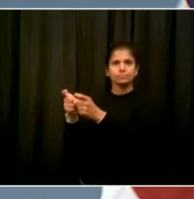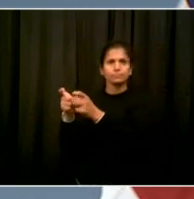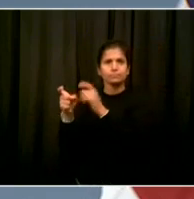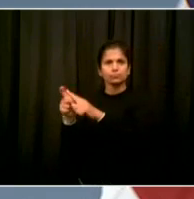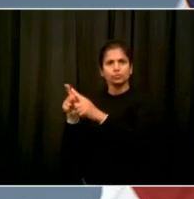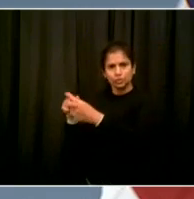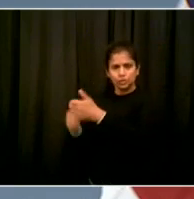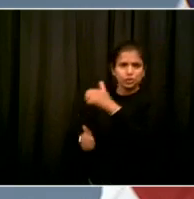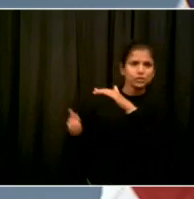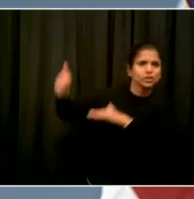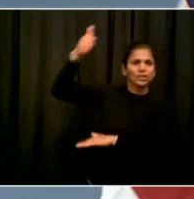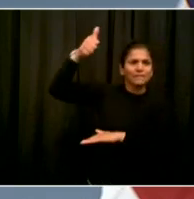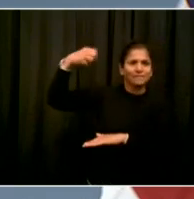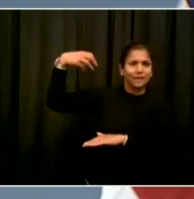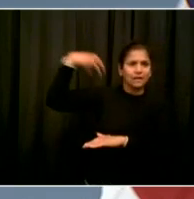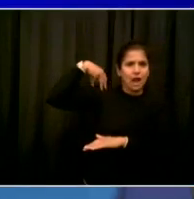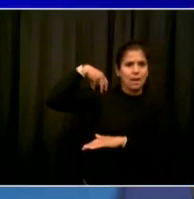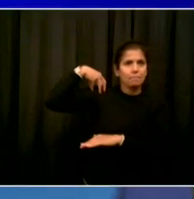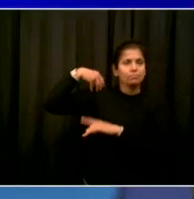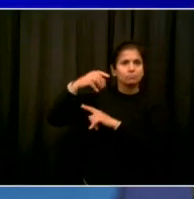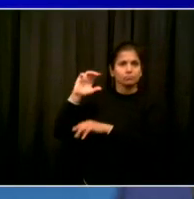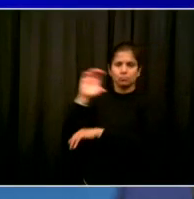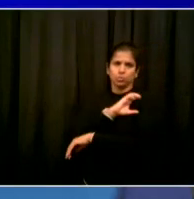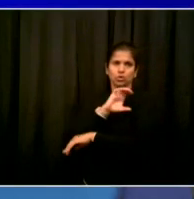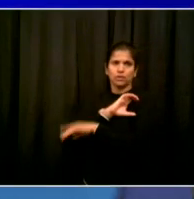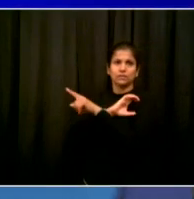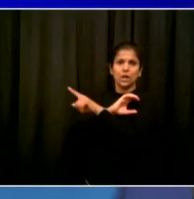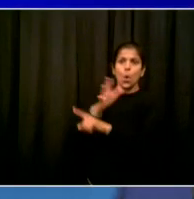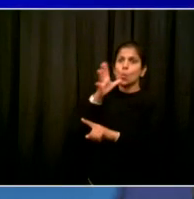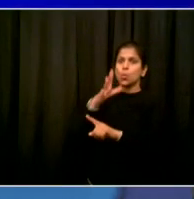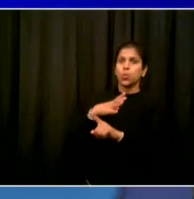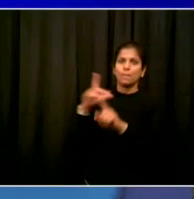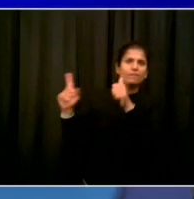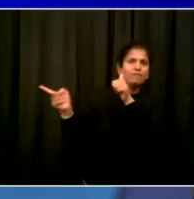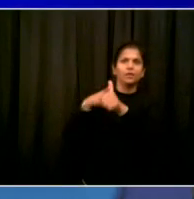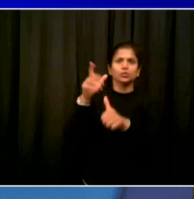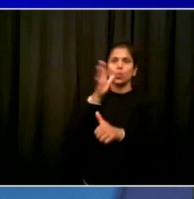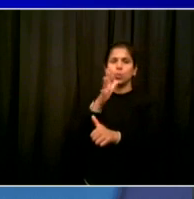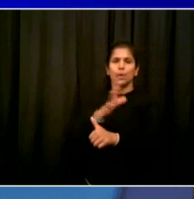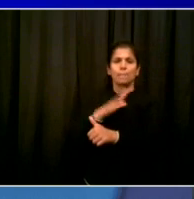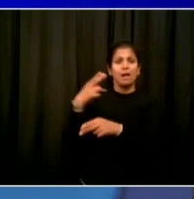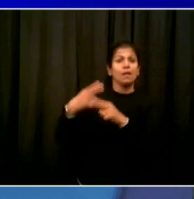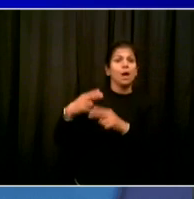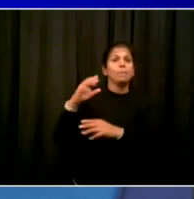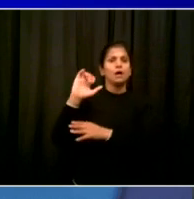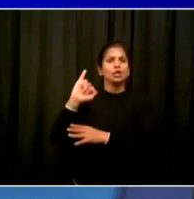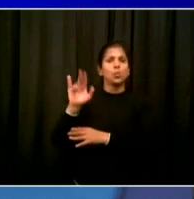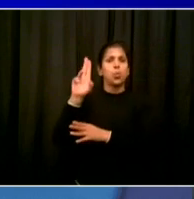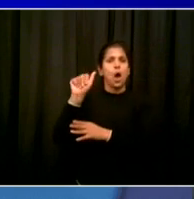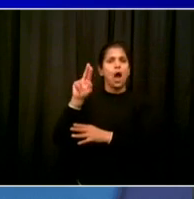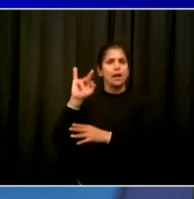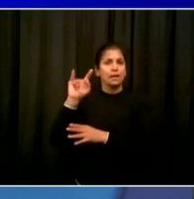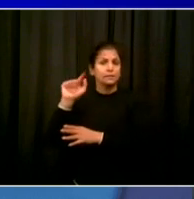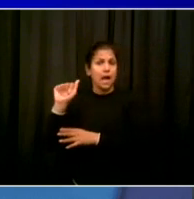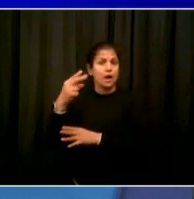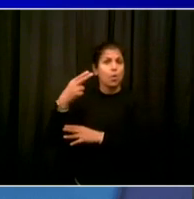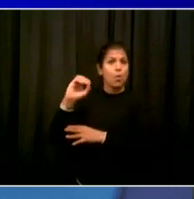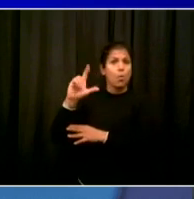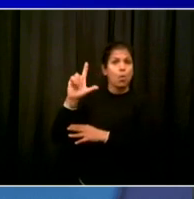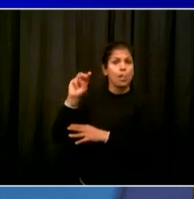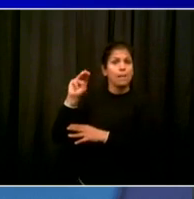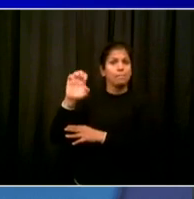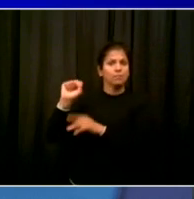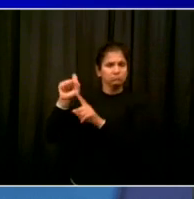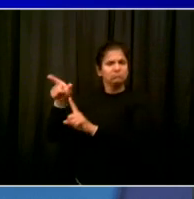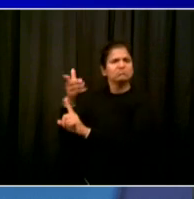Department. Before I let Juanita talk, let me just talk to you about Juanita for a second on a personal level. When I was named and